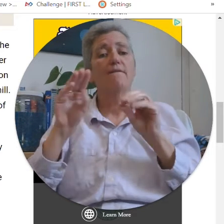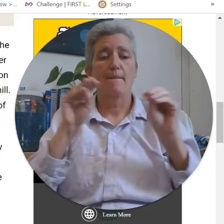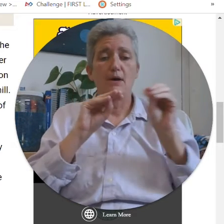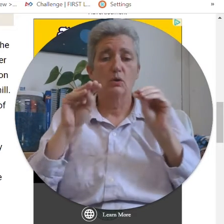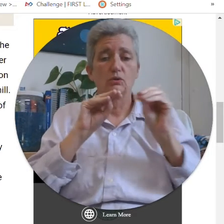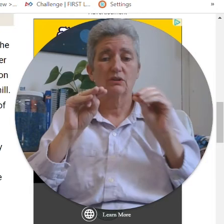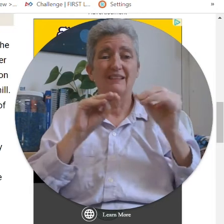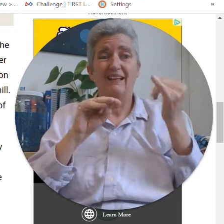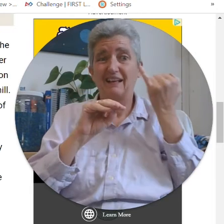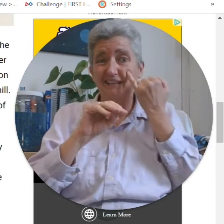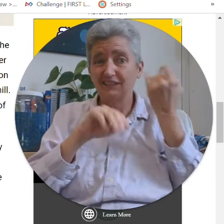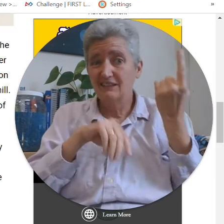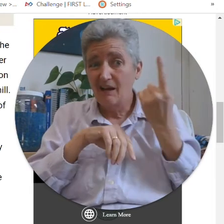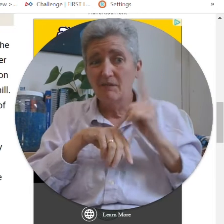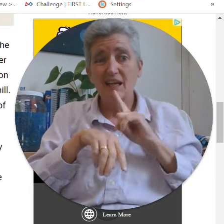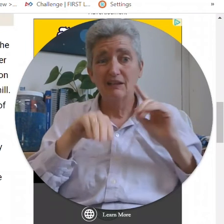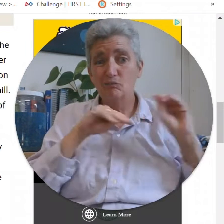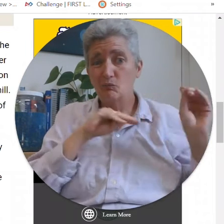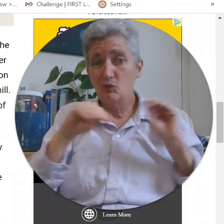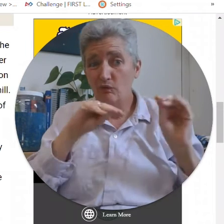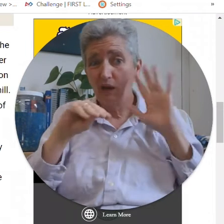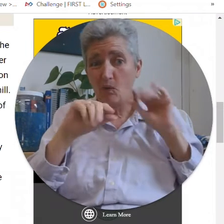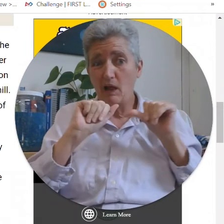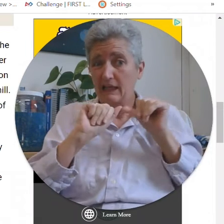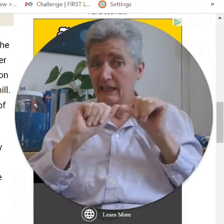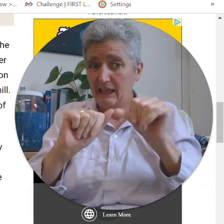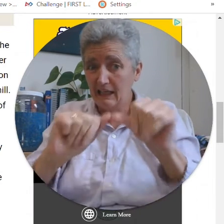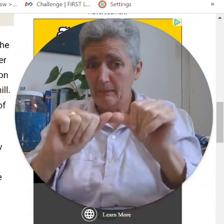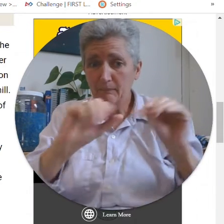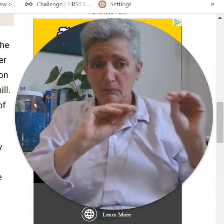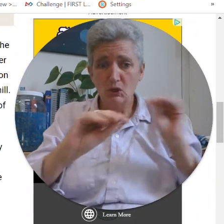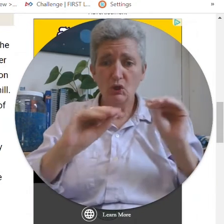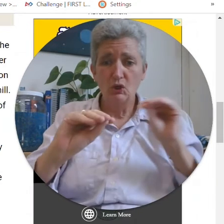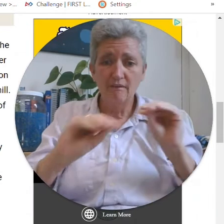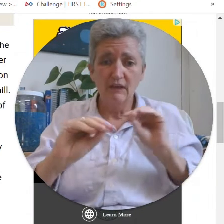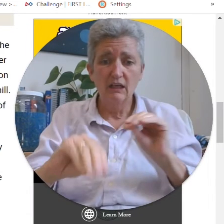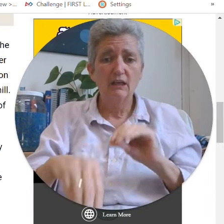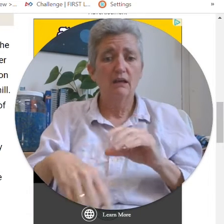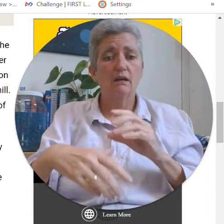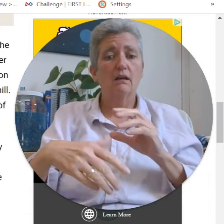motion, if something is moving, it'll keep moving.